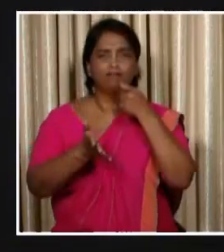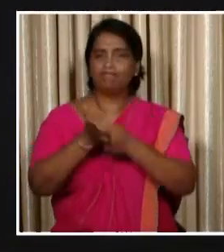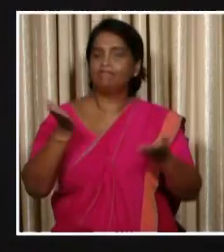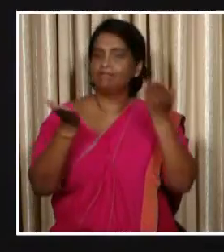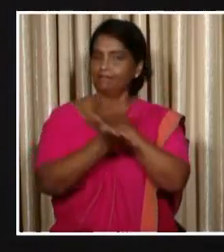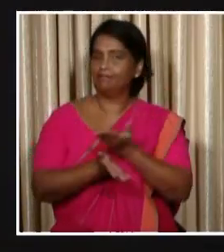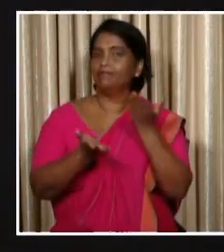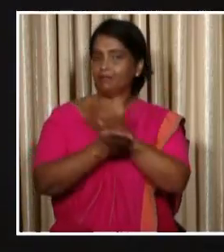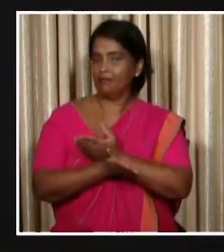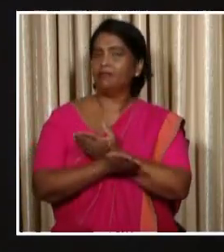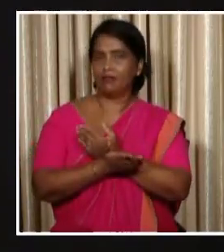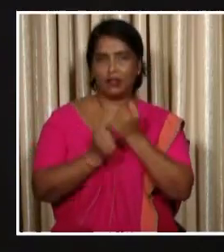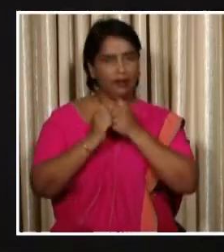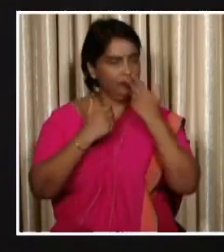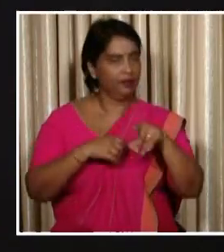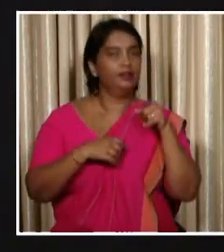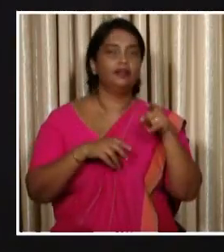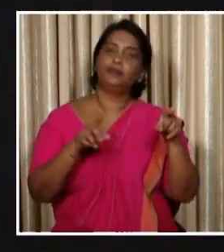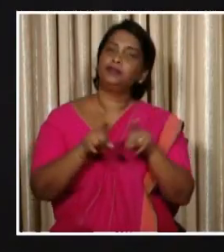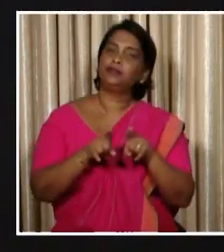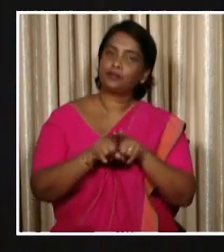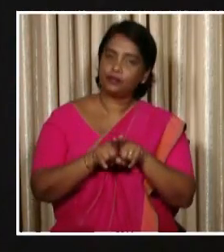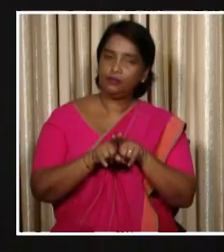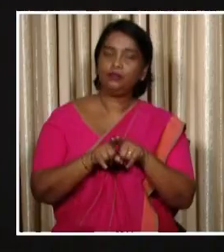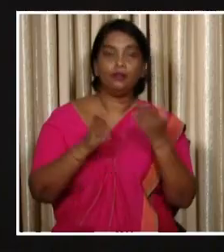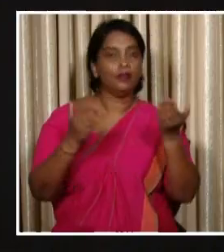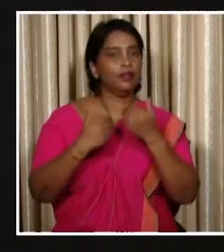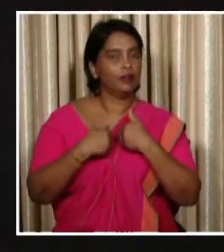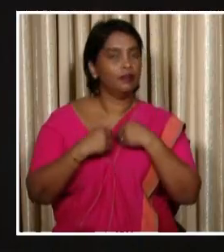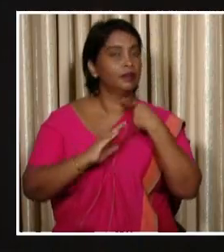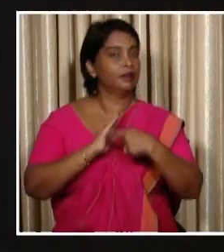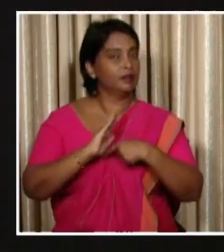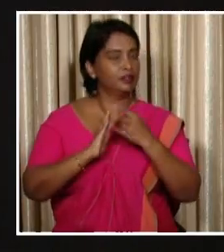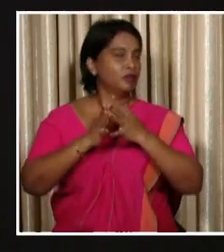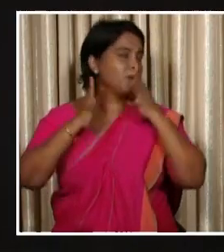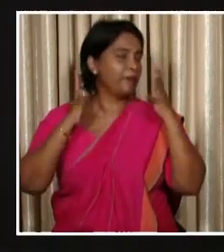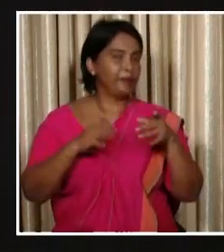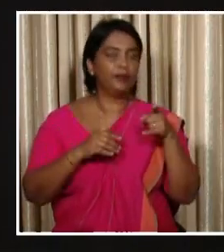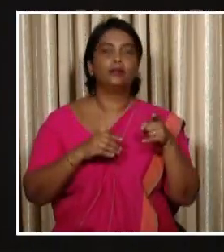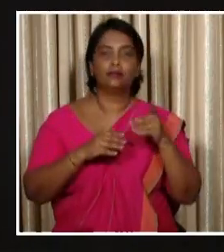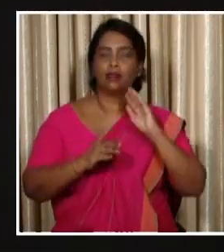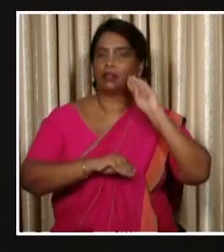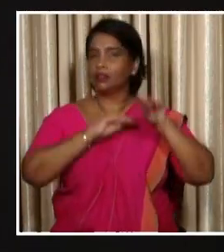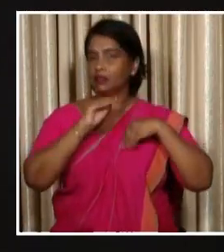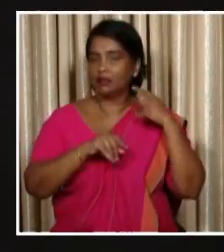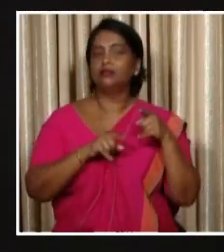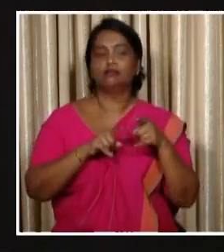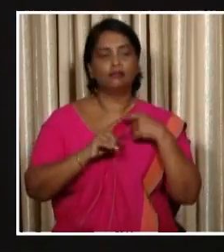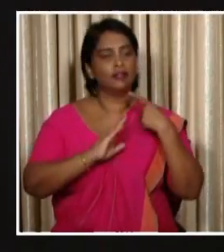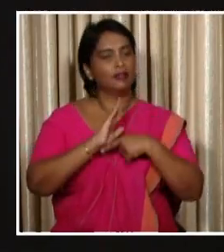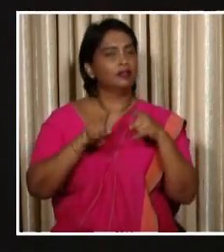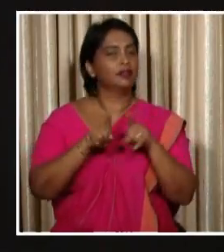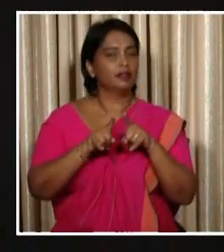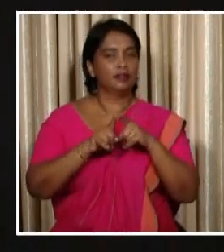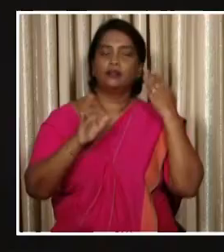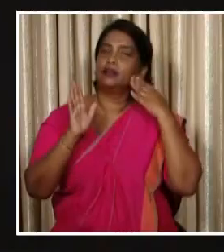those engagements and to harness more benefits from those arrangements that we have as a country. It is